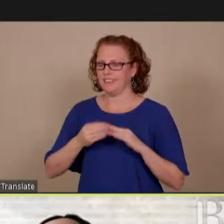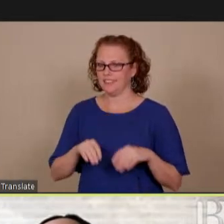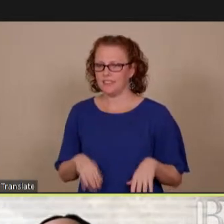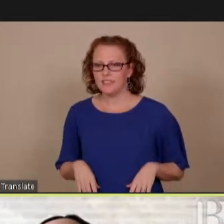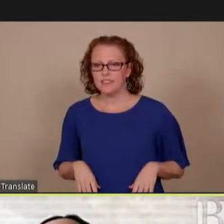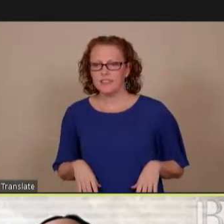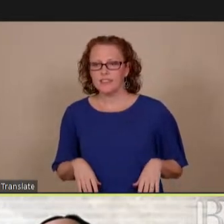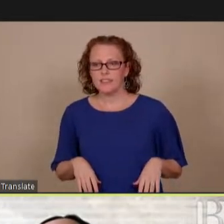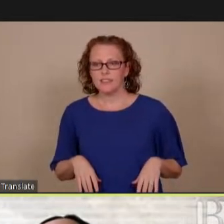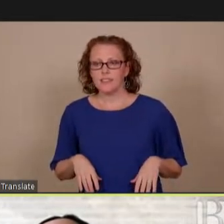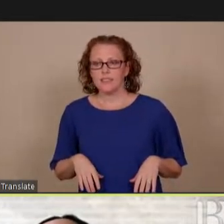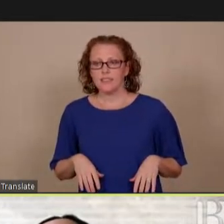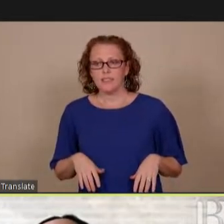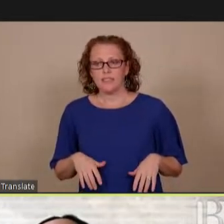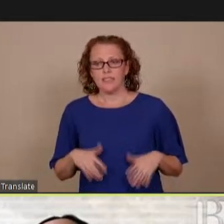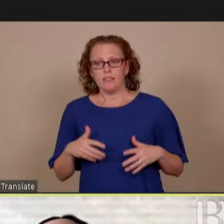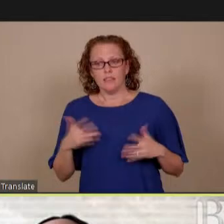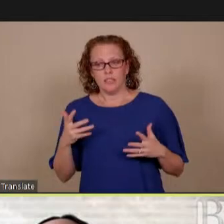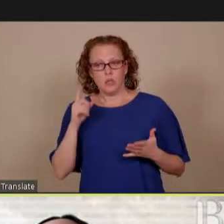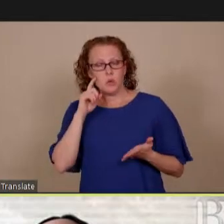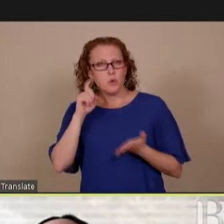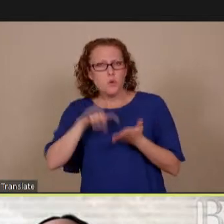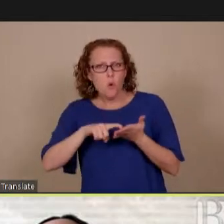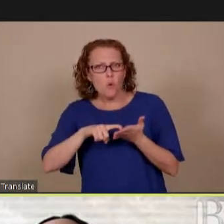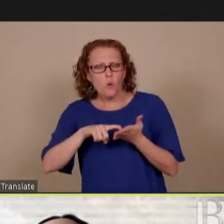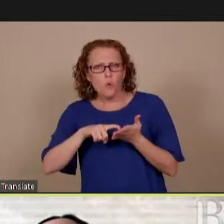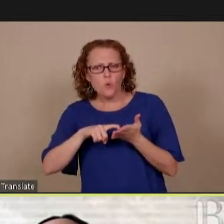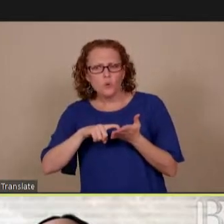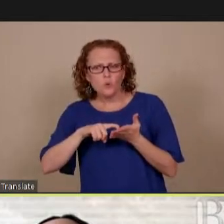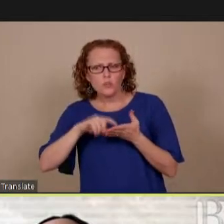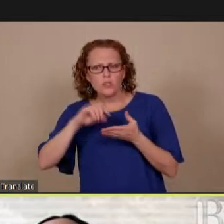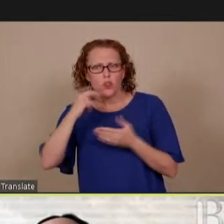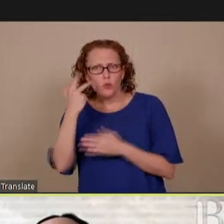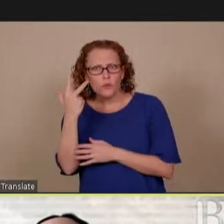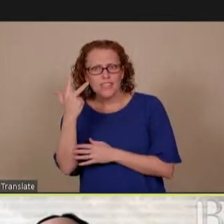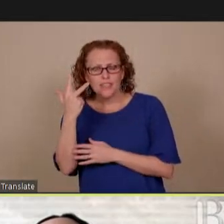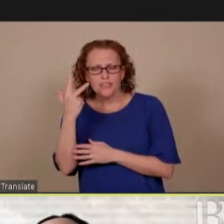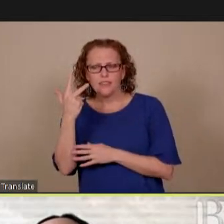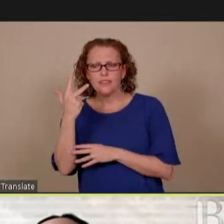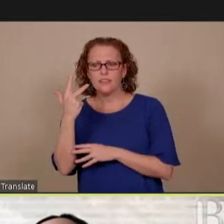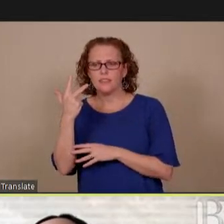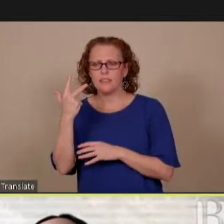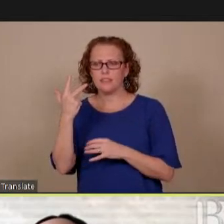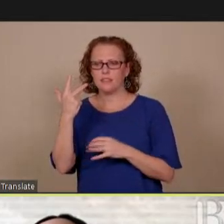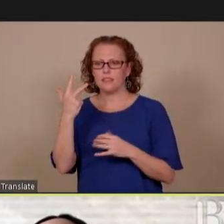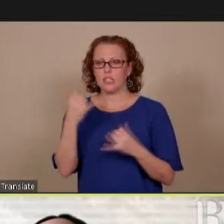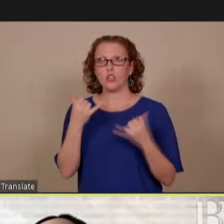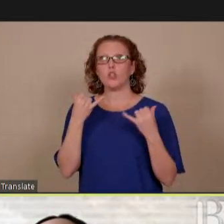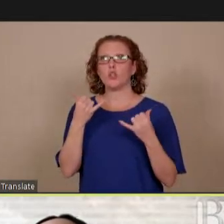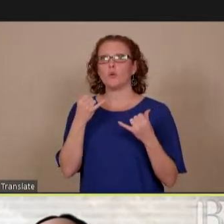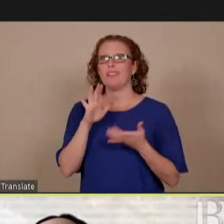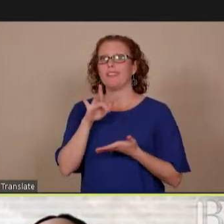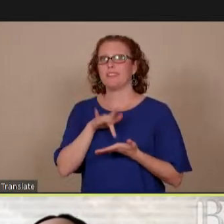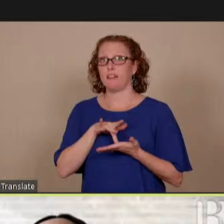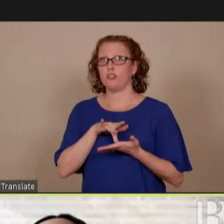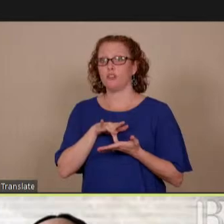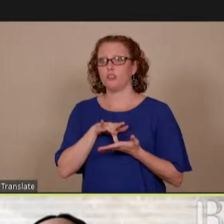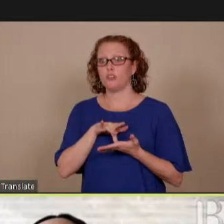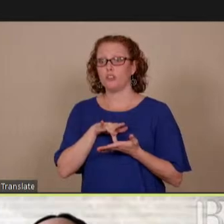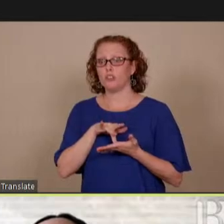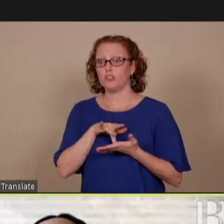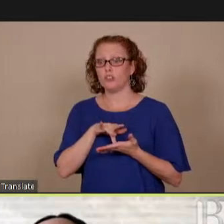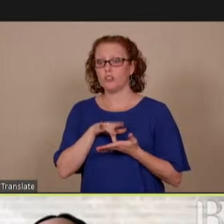And so as I mentioned, District 3, which is currently in the center of the city because it has a